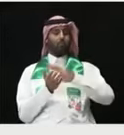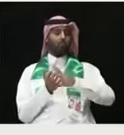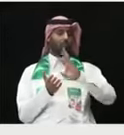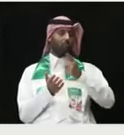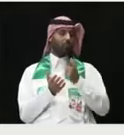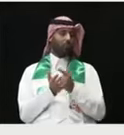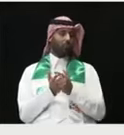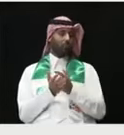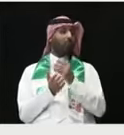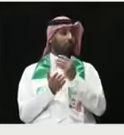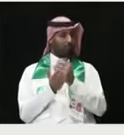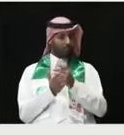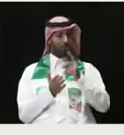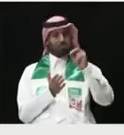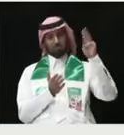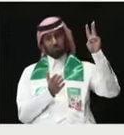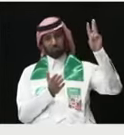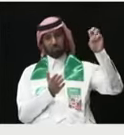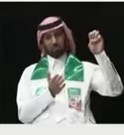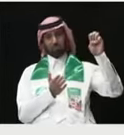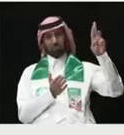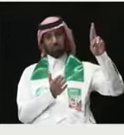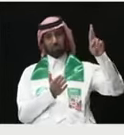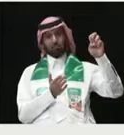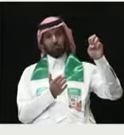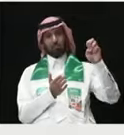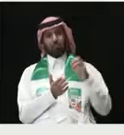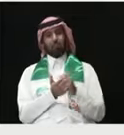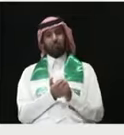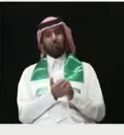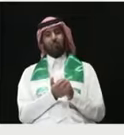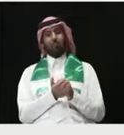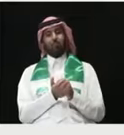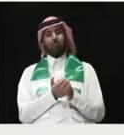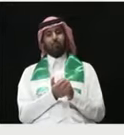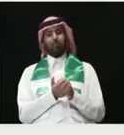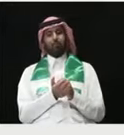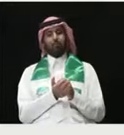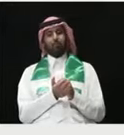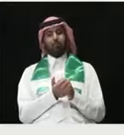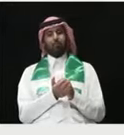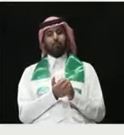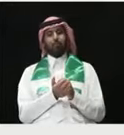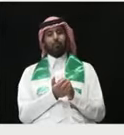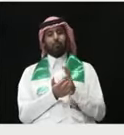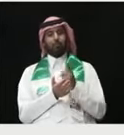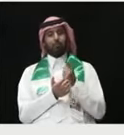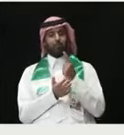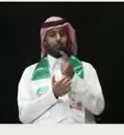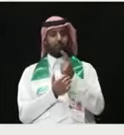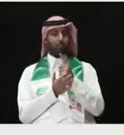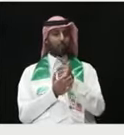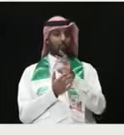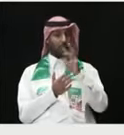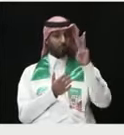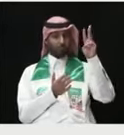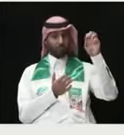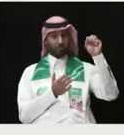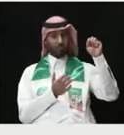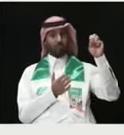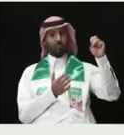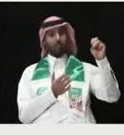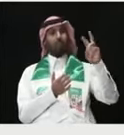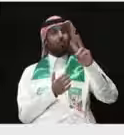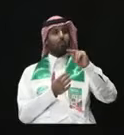progressive, and these two are for the past. Okay? So, was and were for